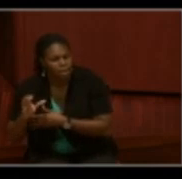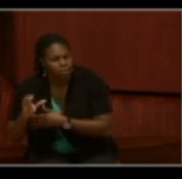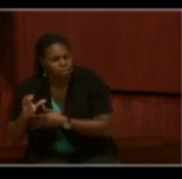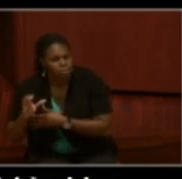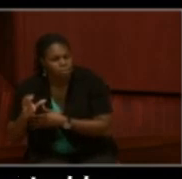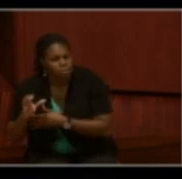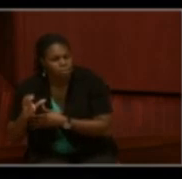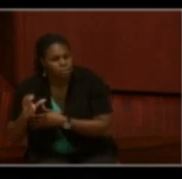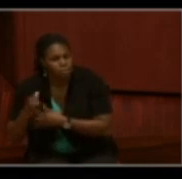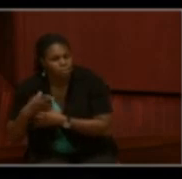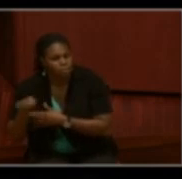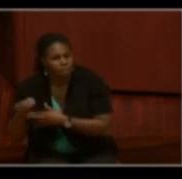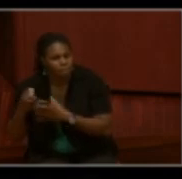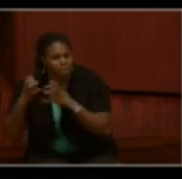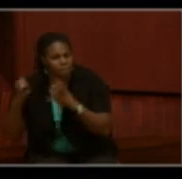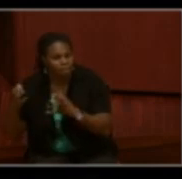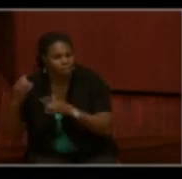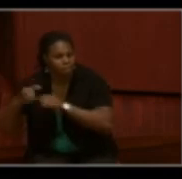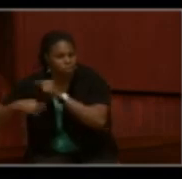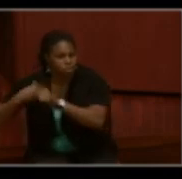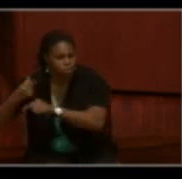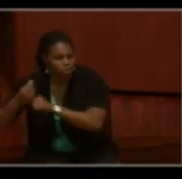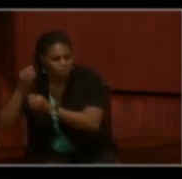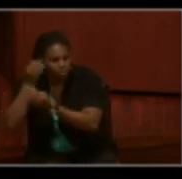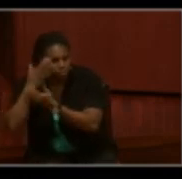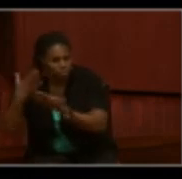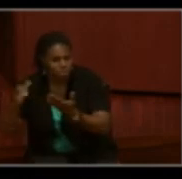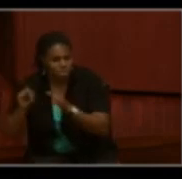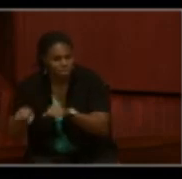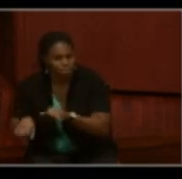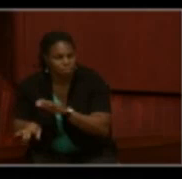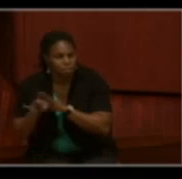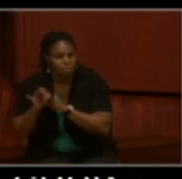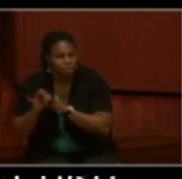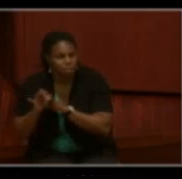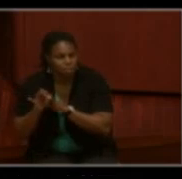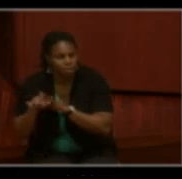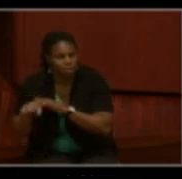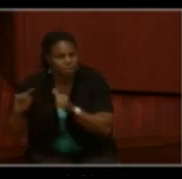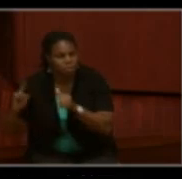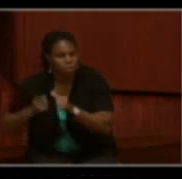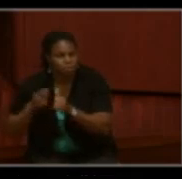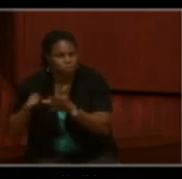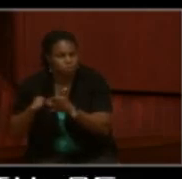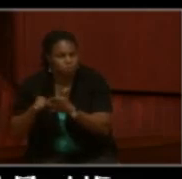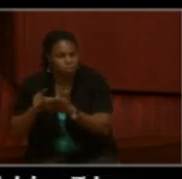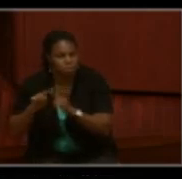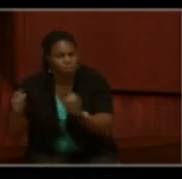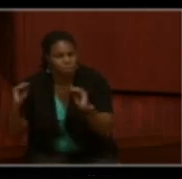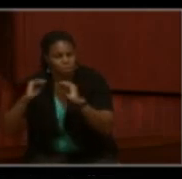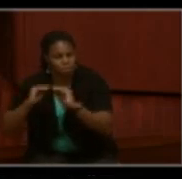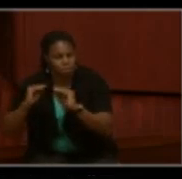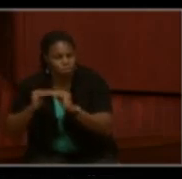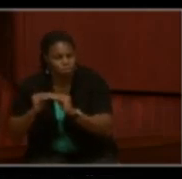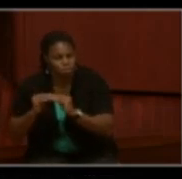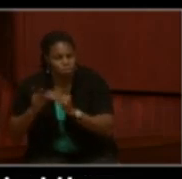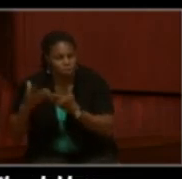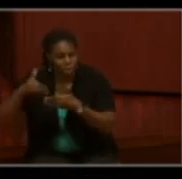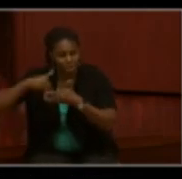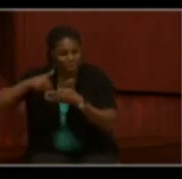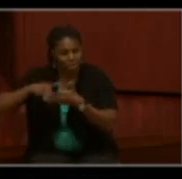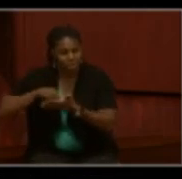wealth of genealogical information can be found from these records. And this is just the first page. There's more inside of the